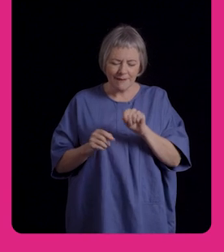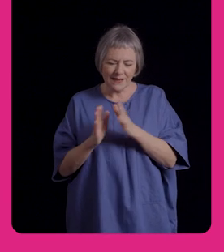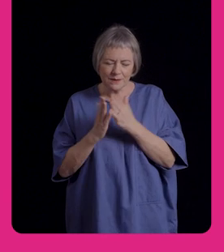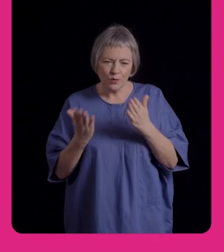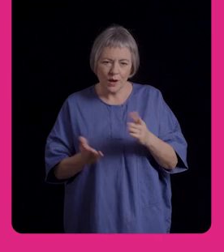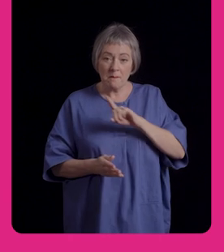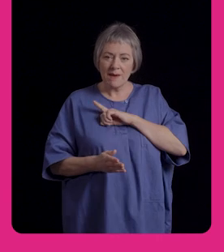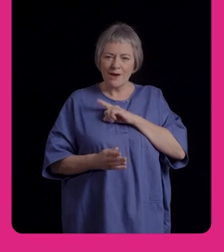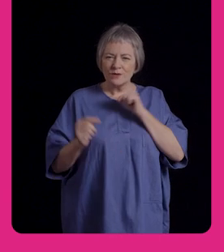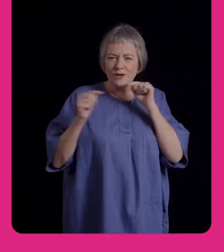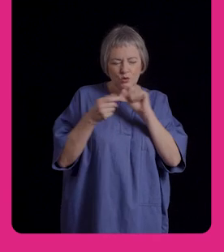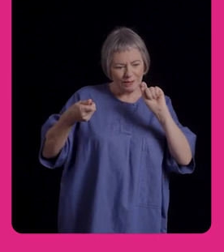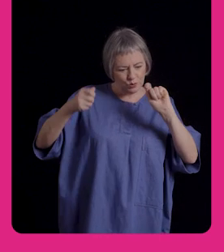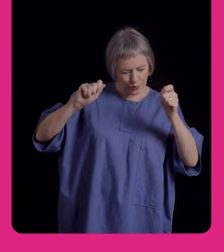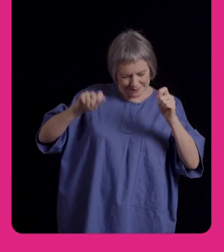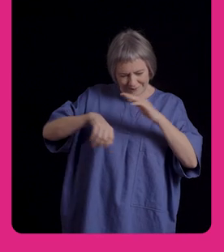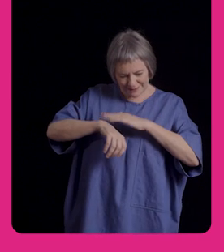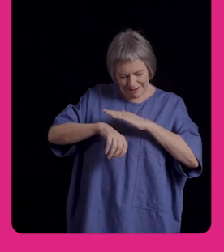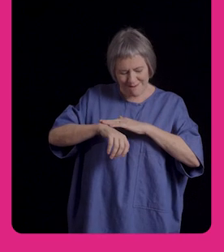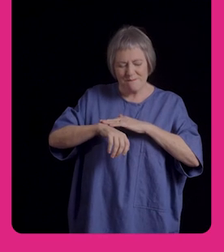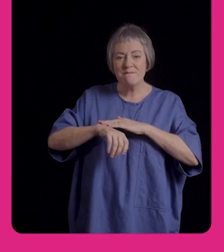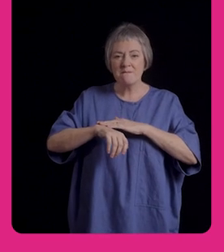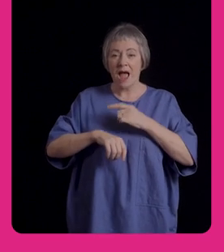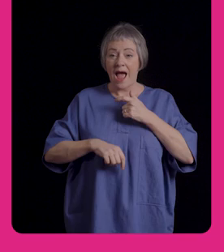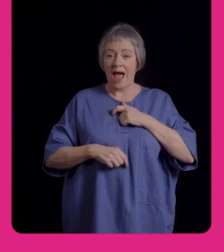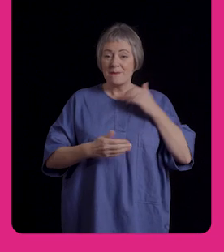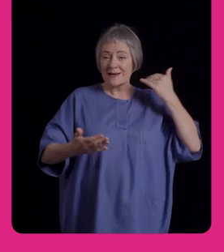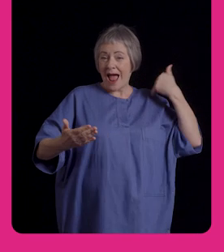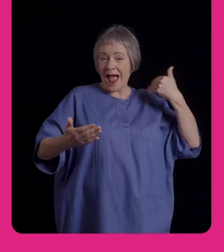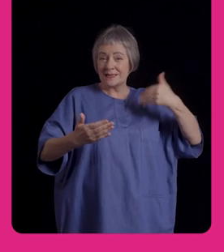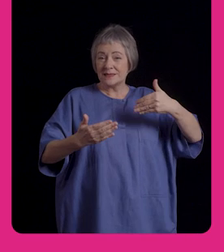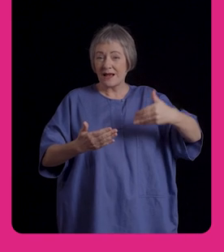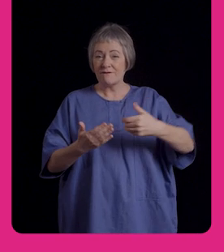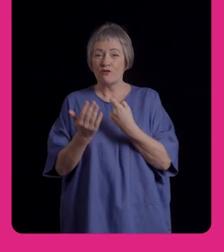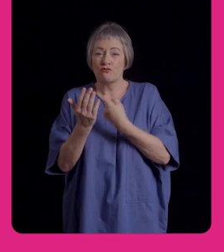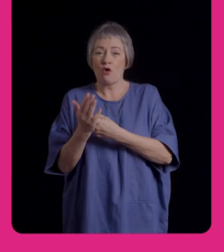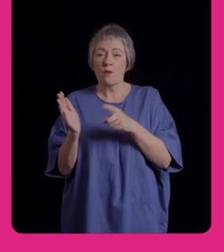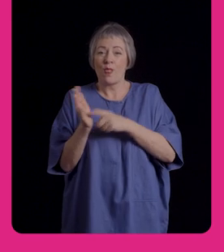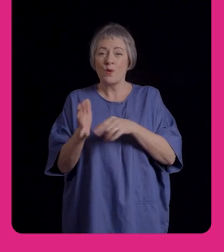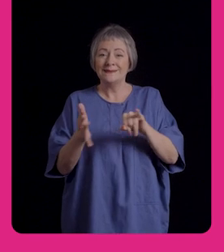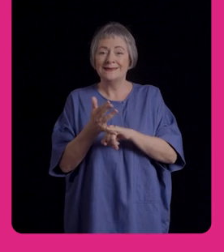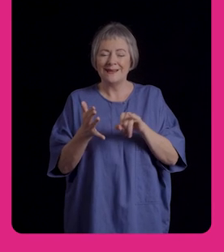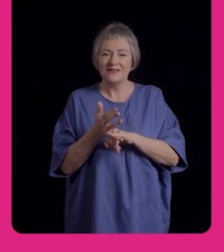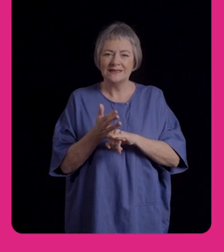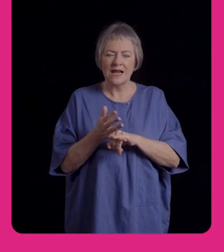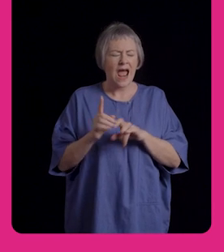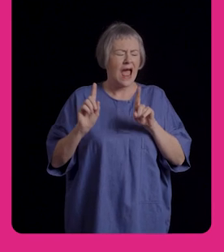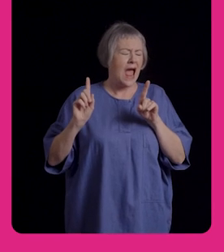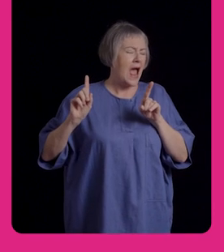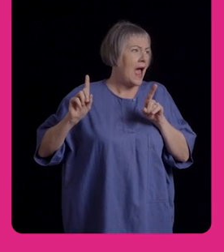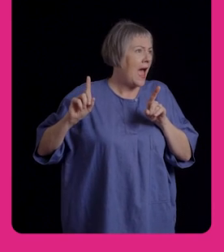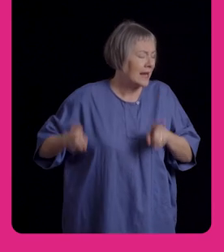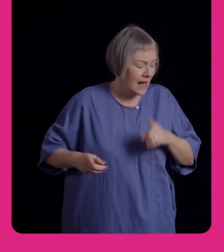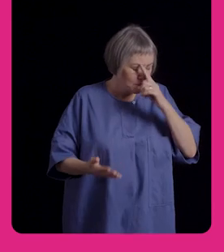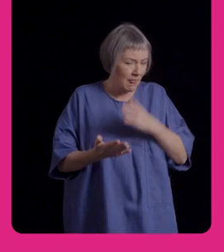book because by a strange twist of time, I am an ancestor of Robert Louis Stevenson and I cannot